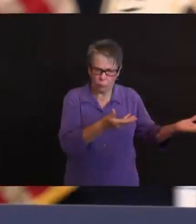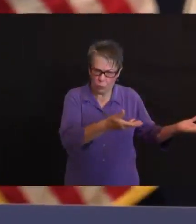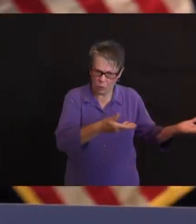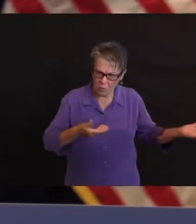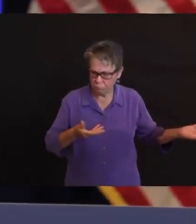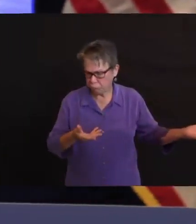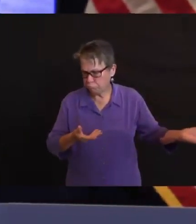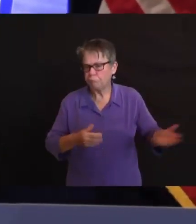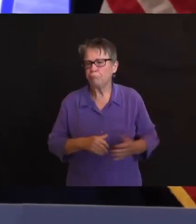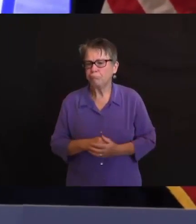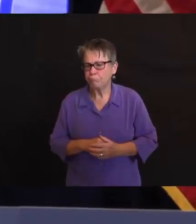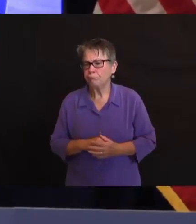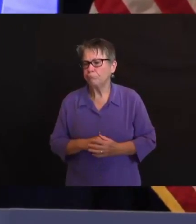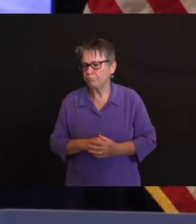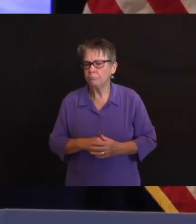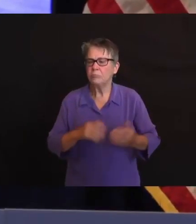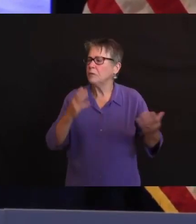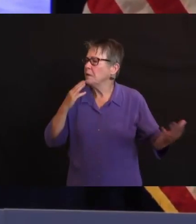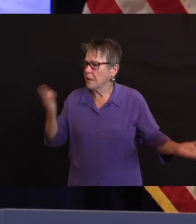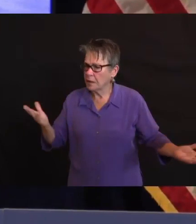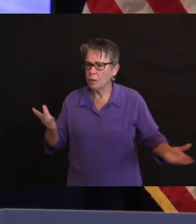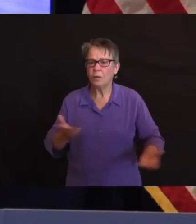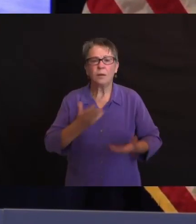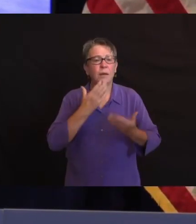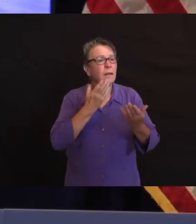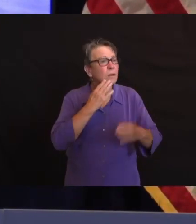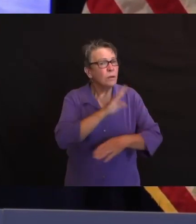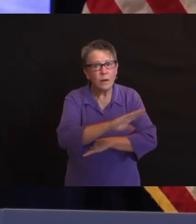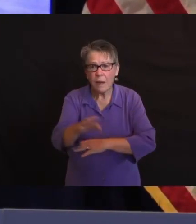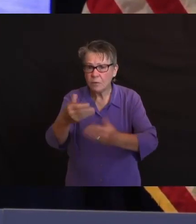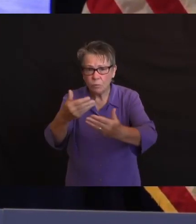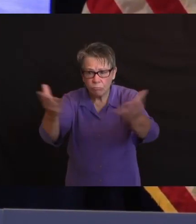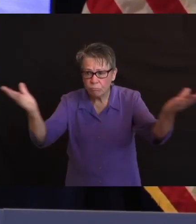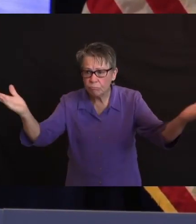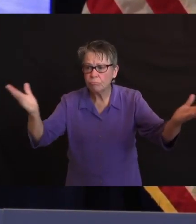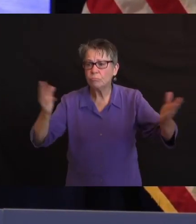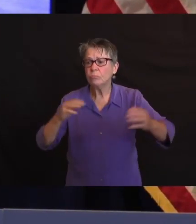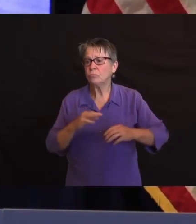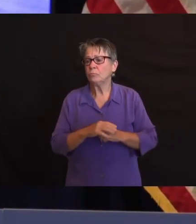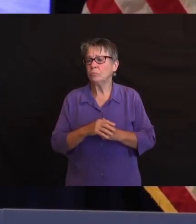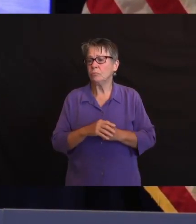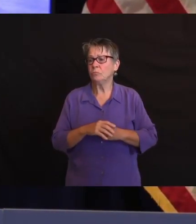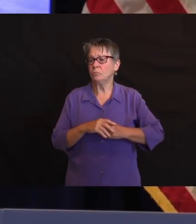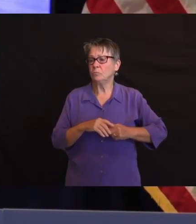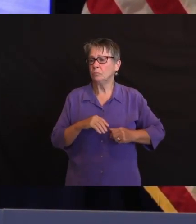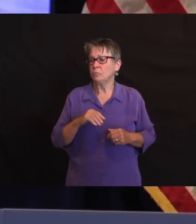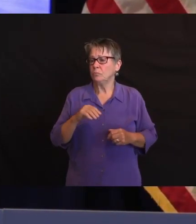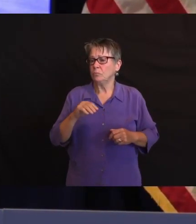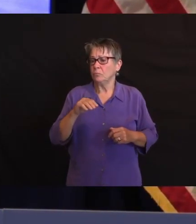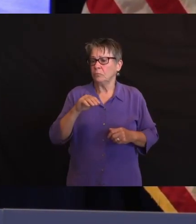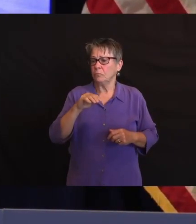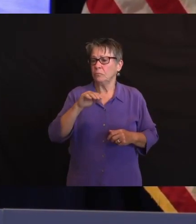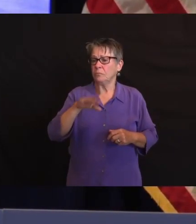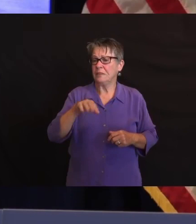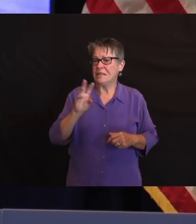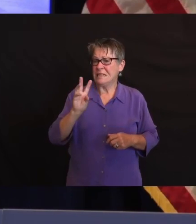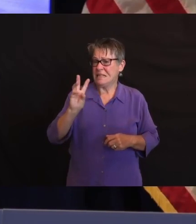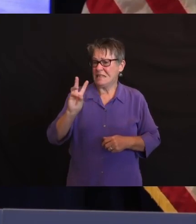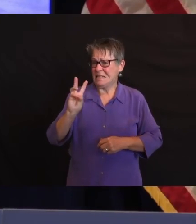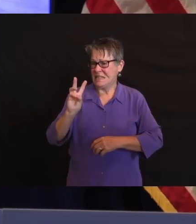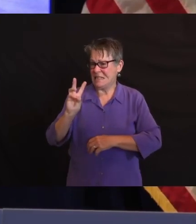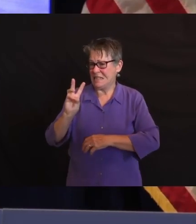and good afternoon. In the past 6 days, we have reported about 3,660 cases, new cases,